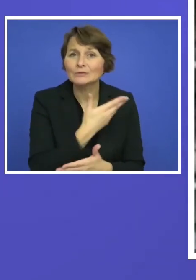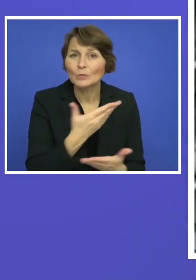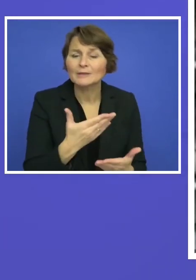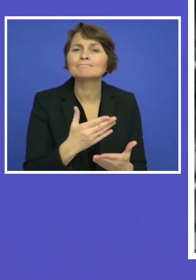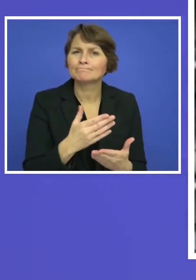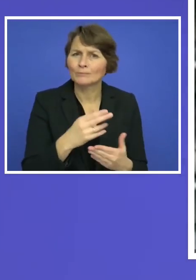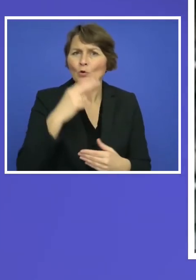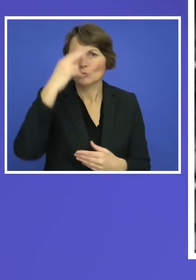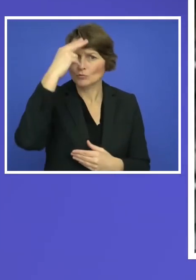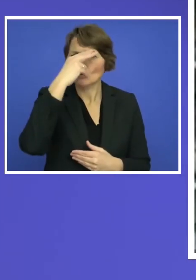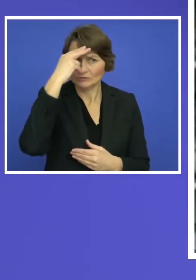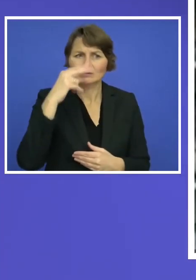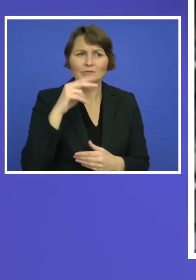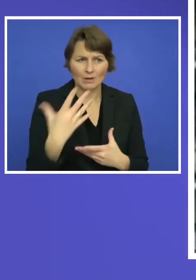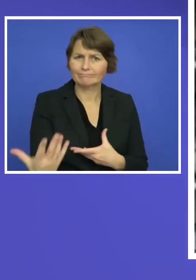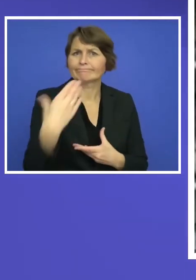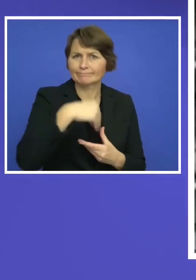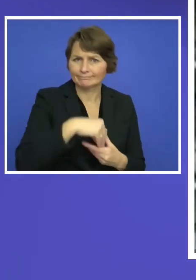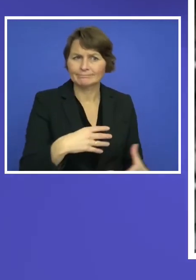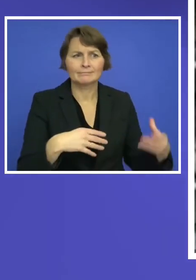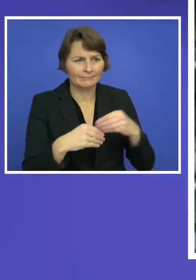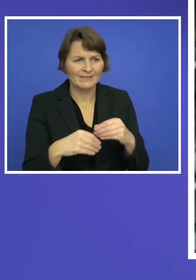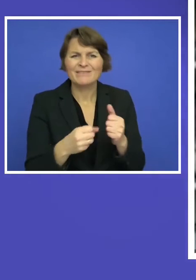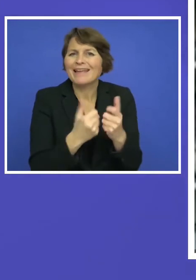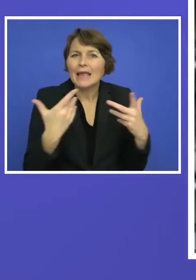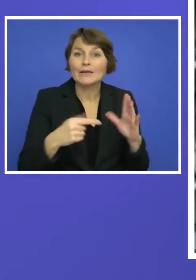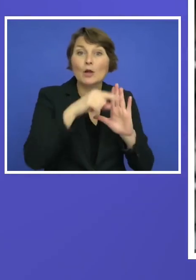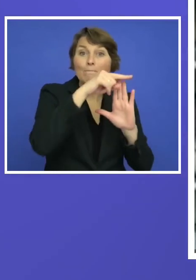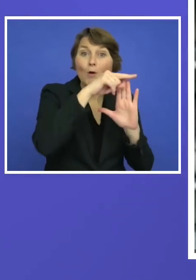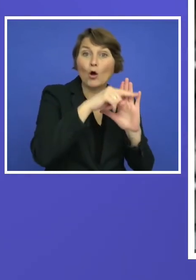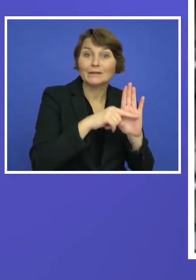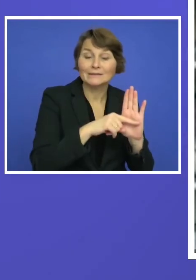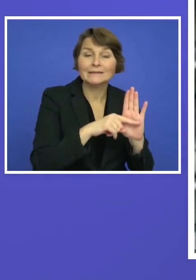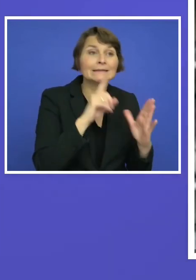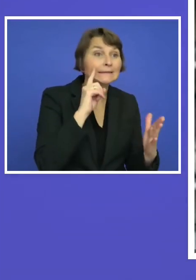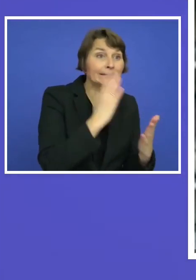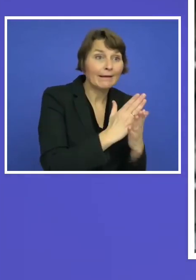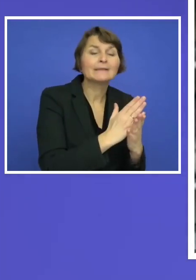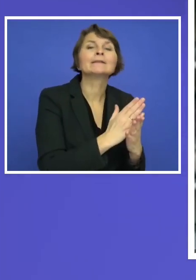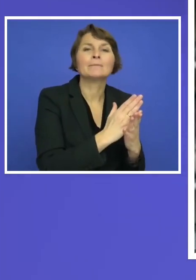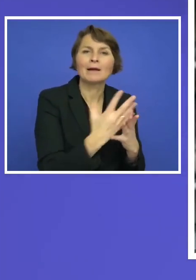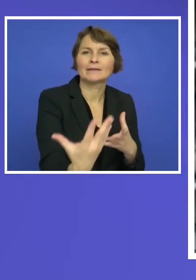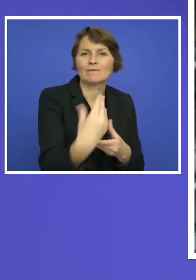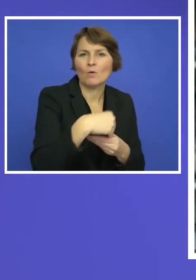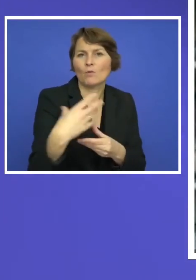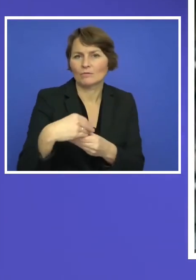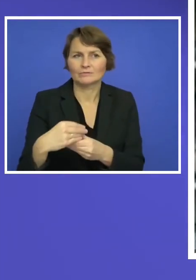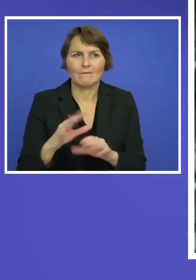participate in nursing policy decisions and how nursing services are being